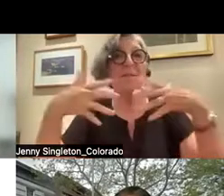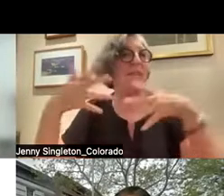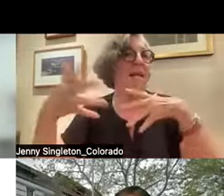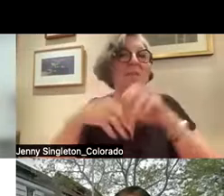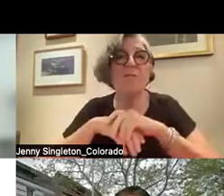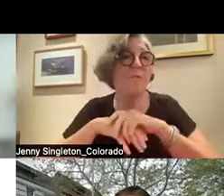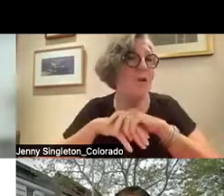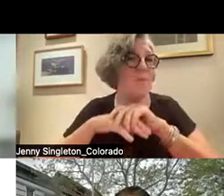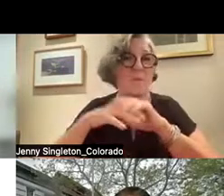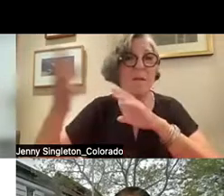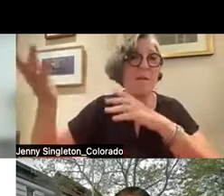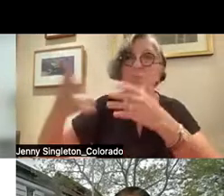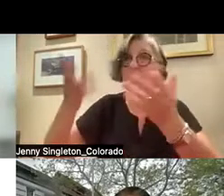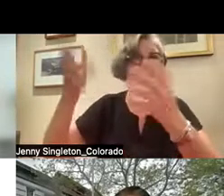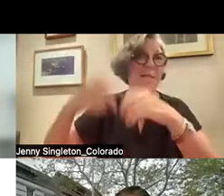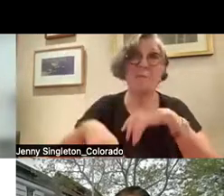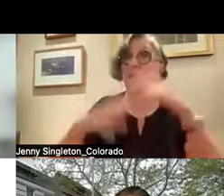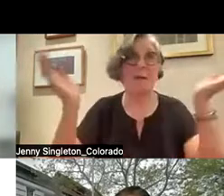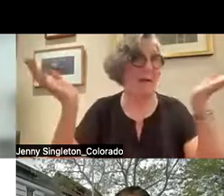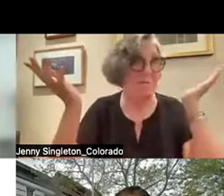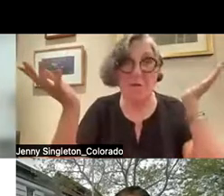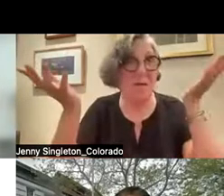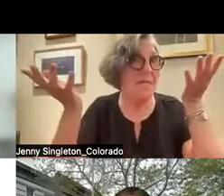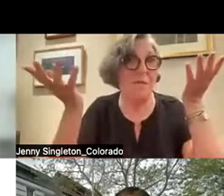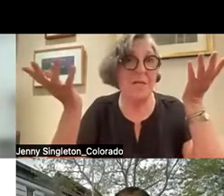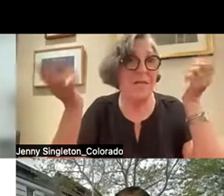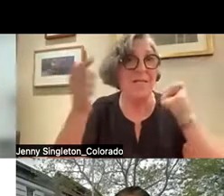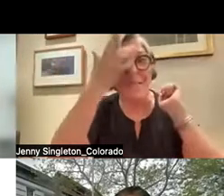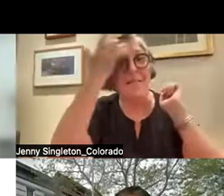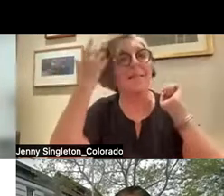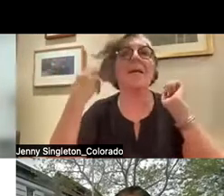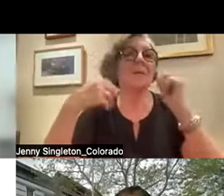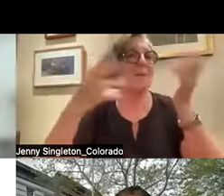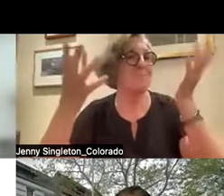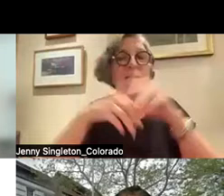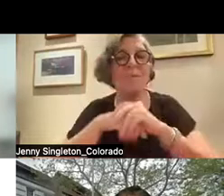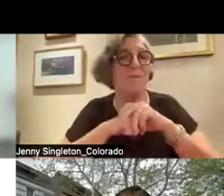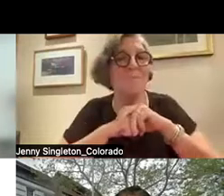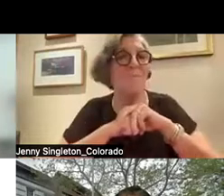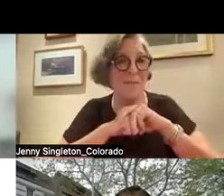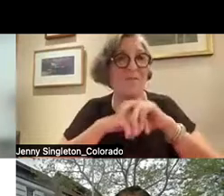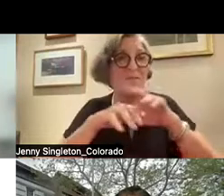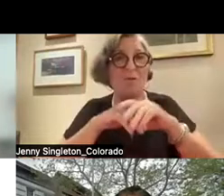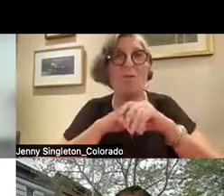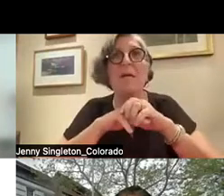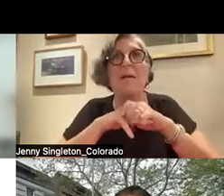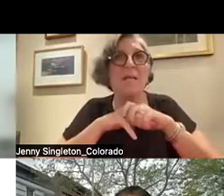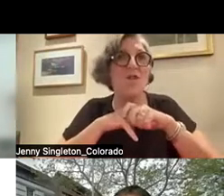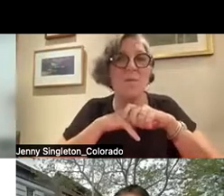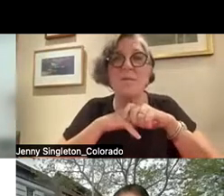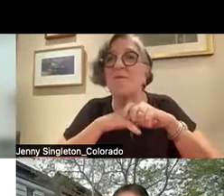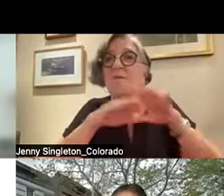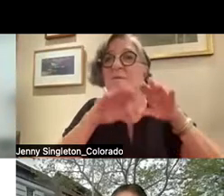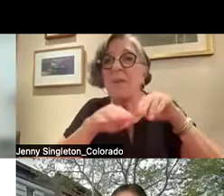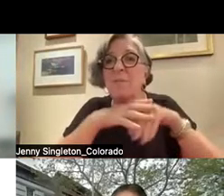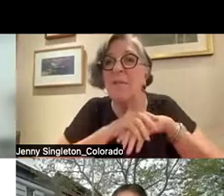are still lexical forms where somebody will sign something and I have no idea what it is. And so that's true. In